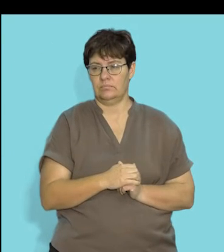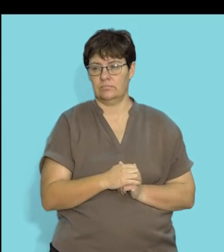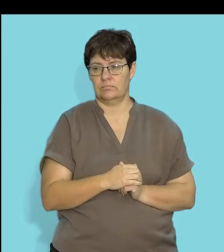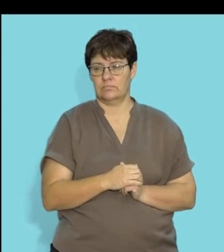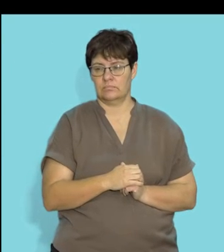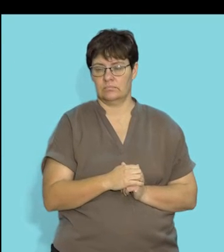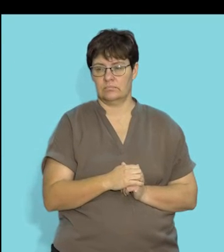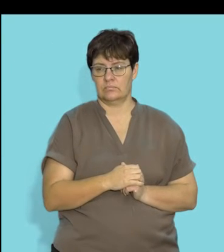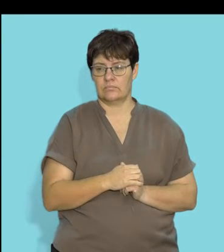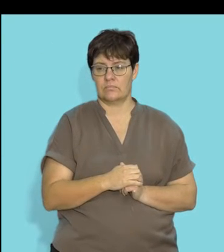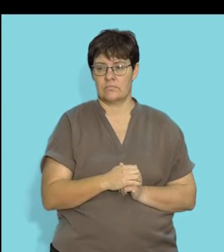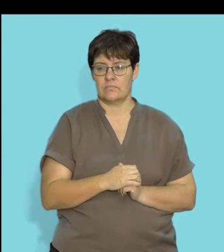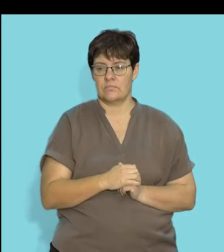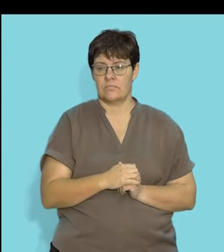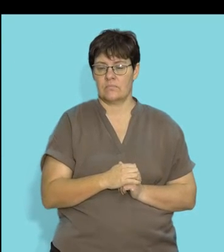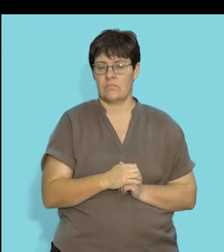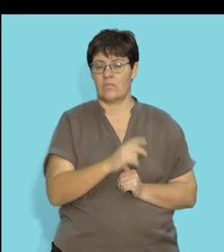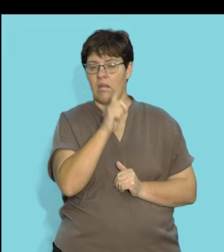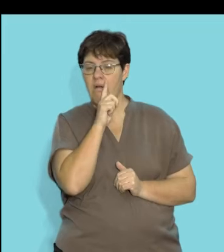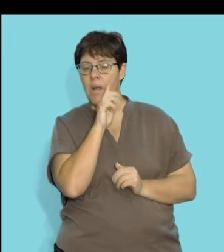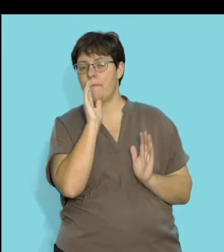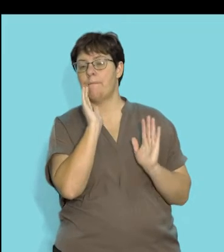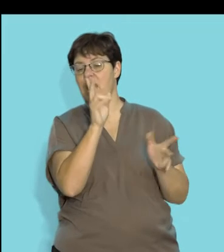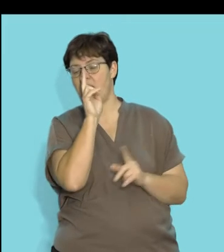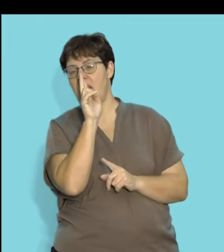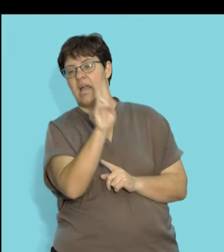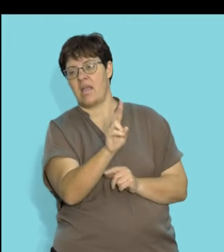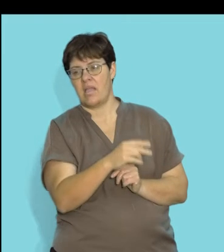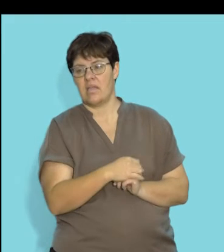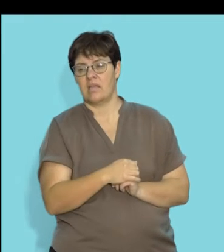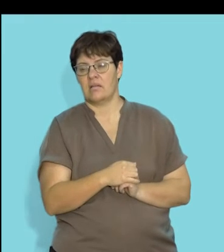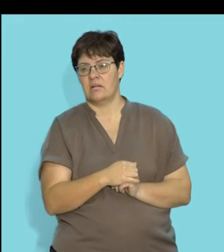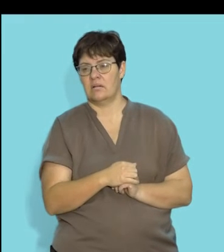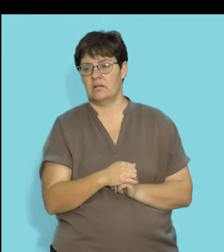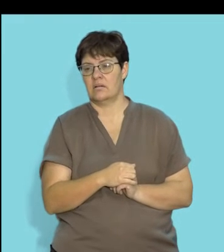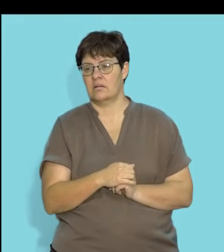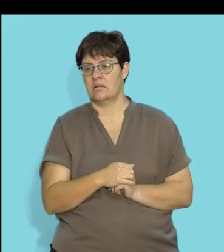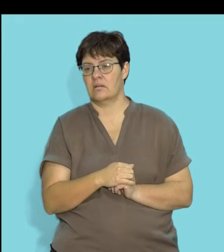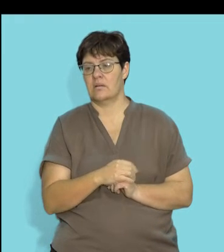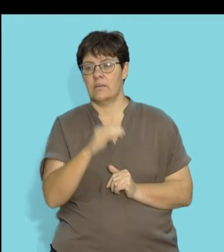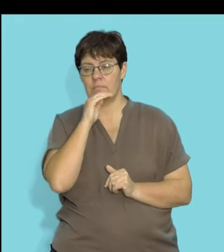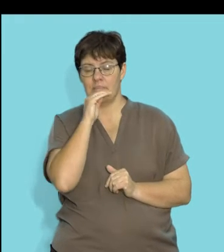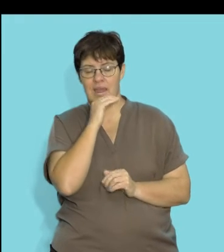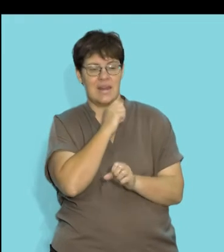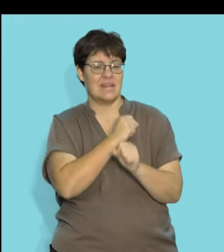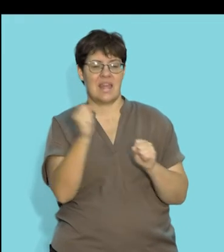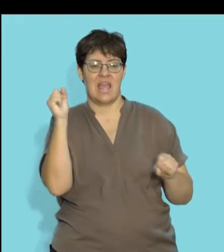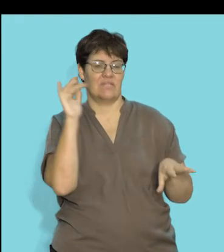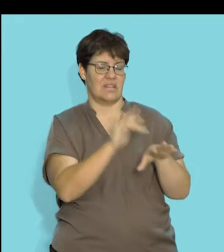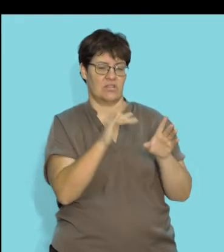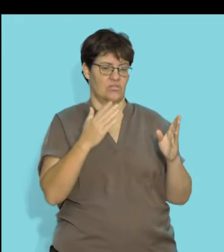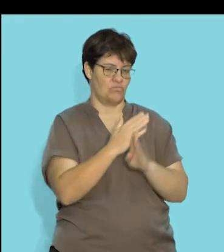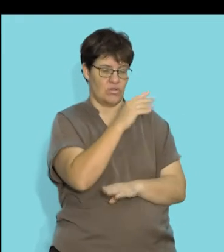something of that sort, right? So you can already see that the horizontal asymptote, it means that it